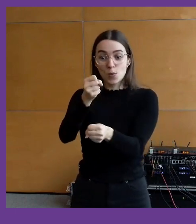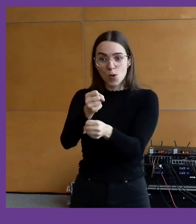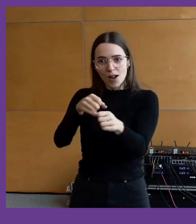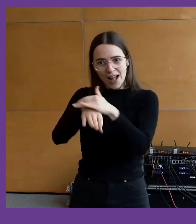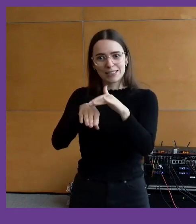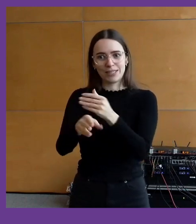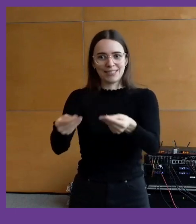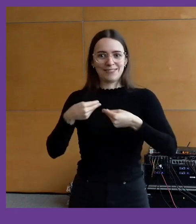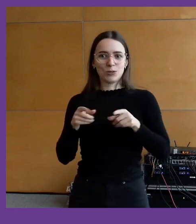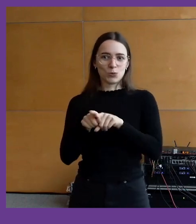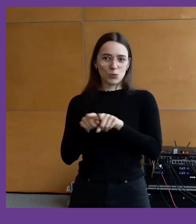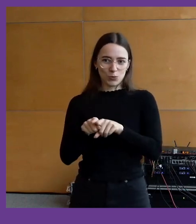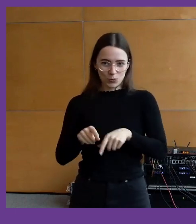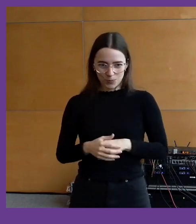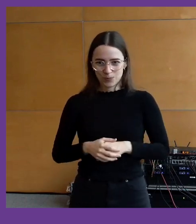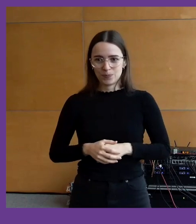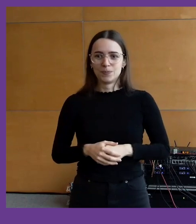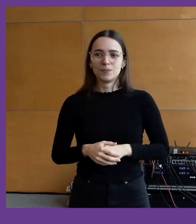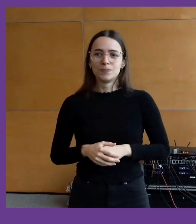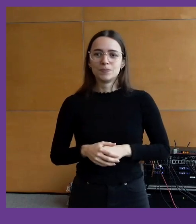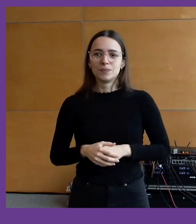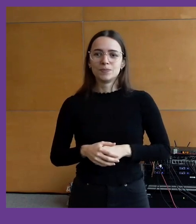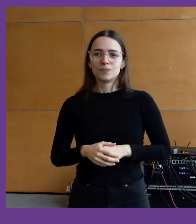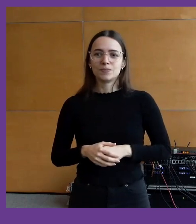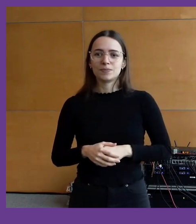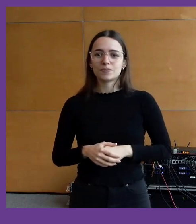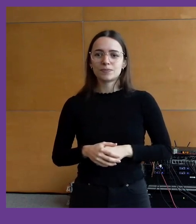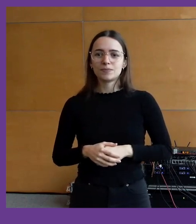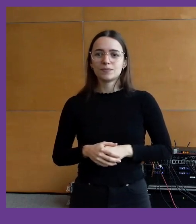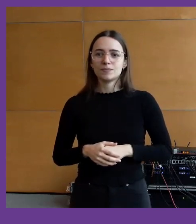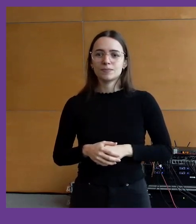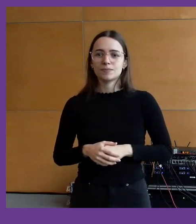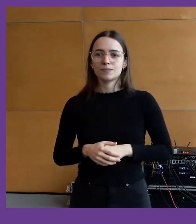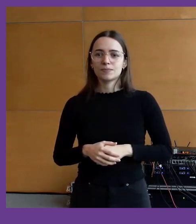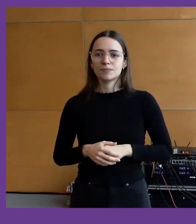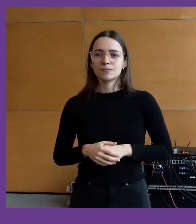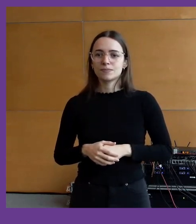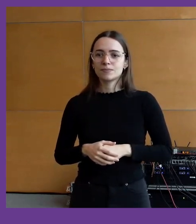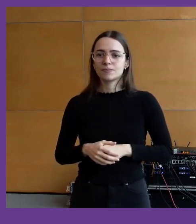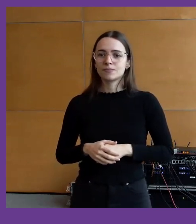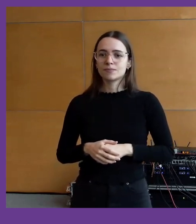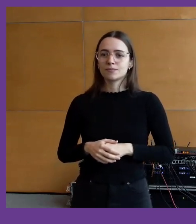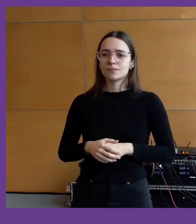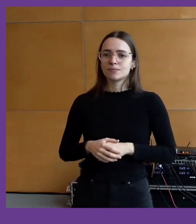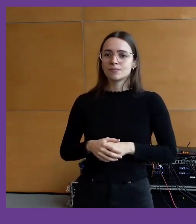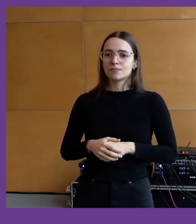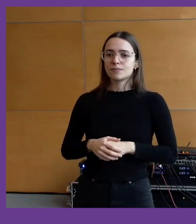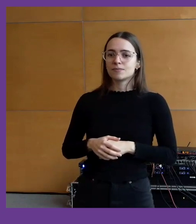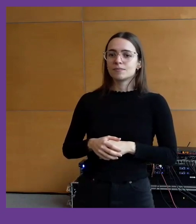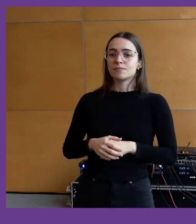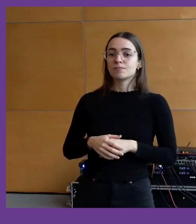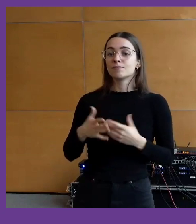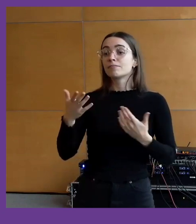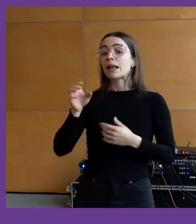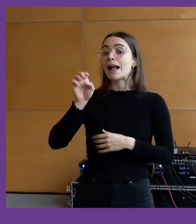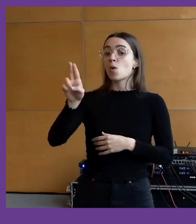with disabilities in the EU states also that the right that persons with disability has to enjoy access